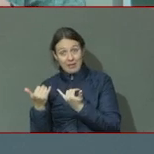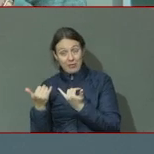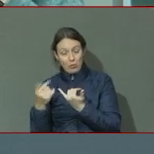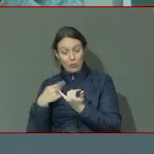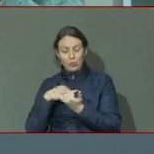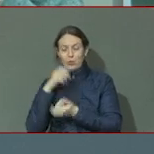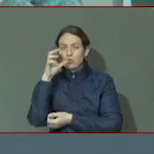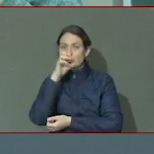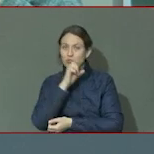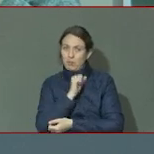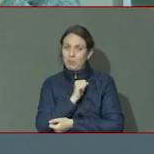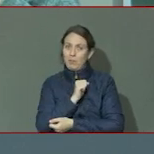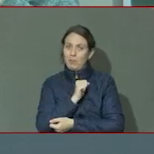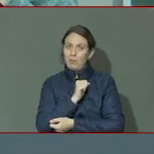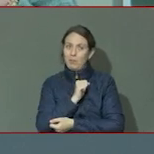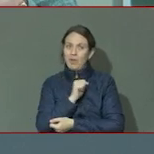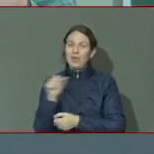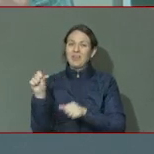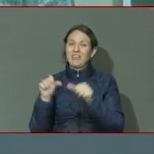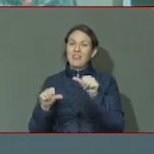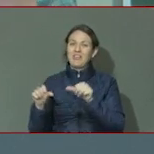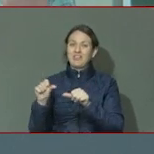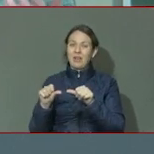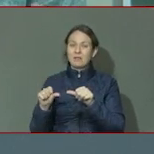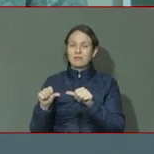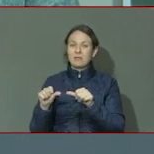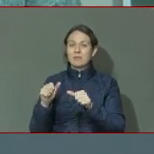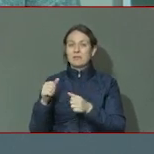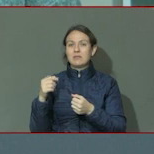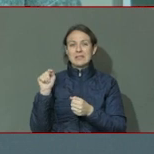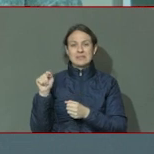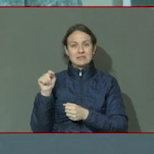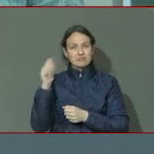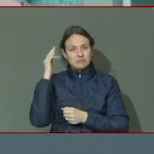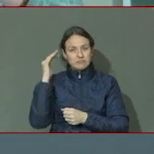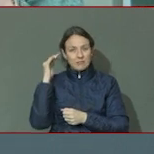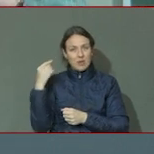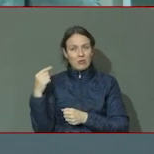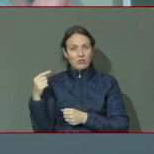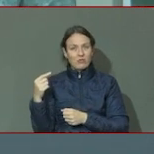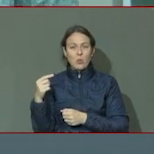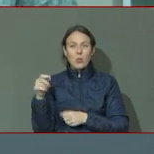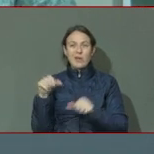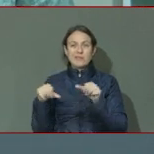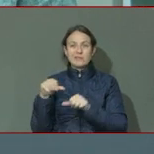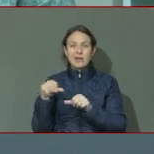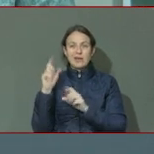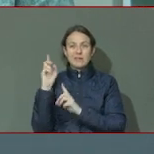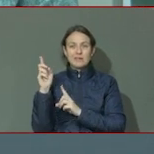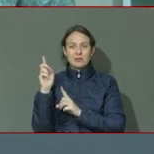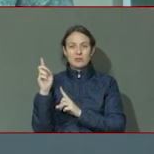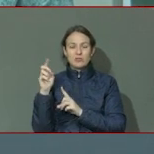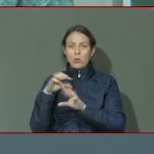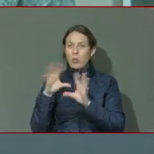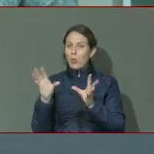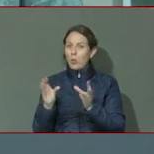assume, the science word, the hypothesis of the science teacher is that you know all about